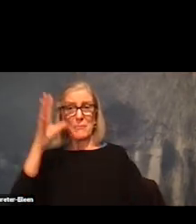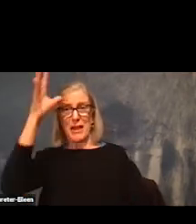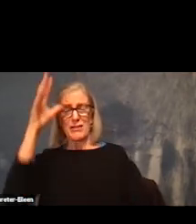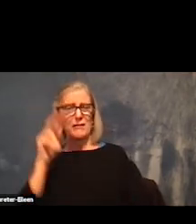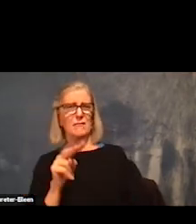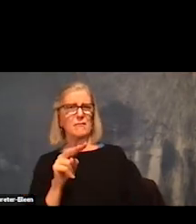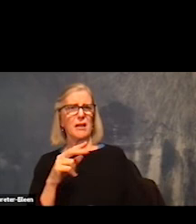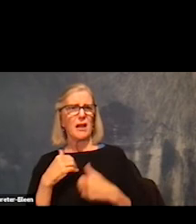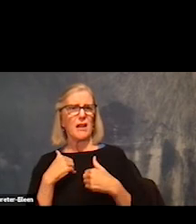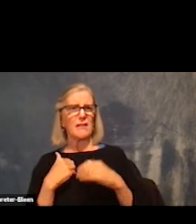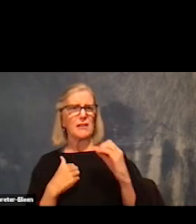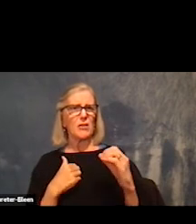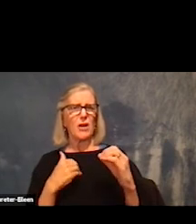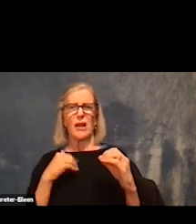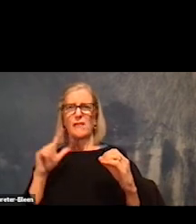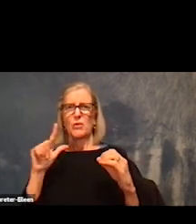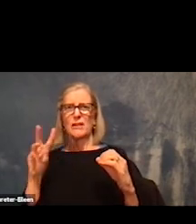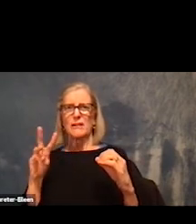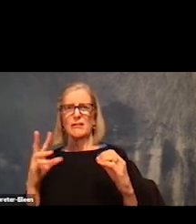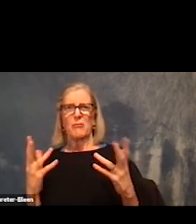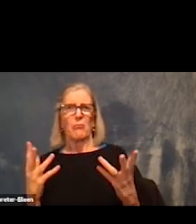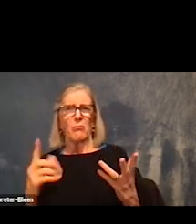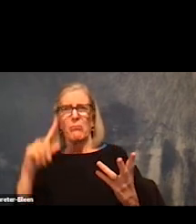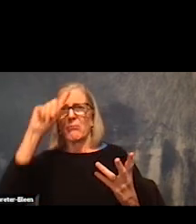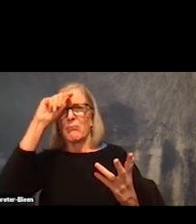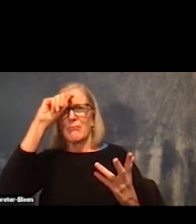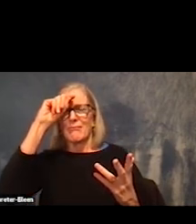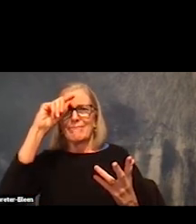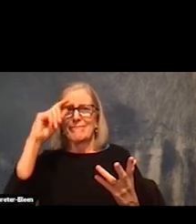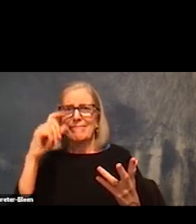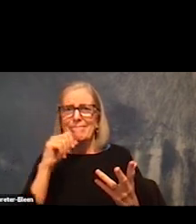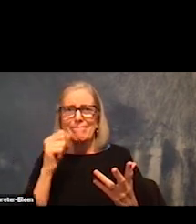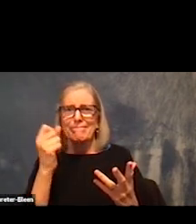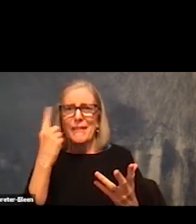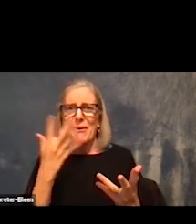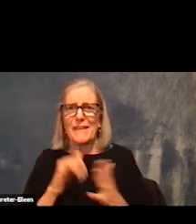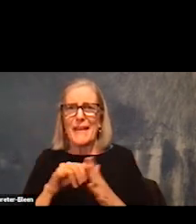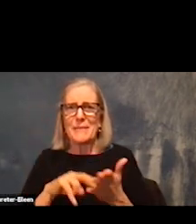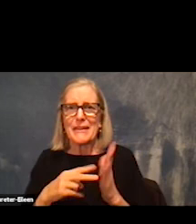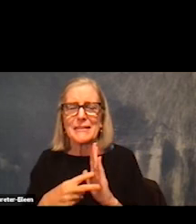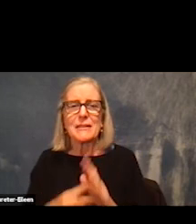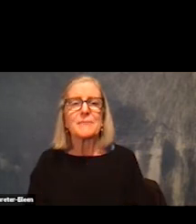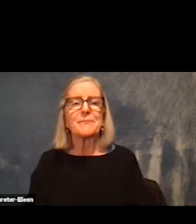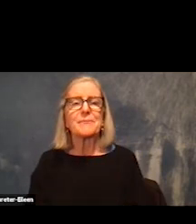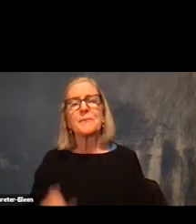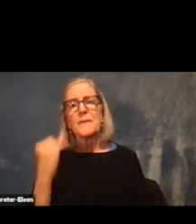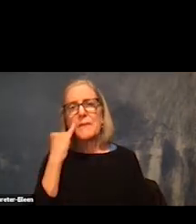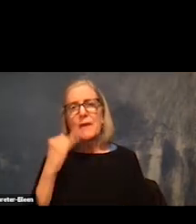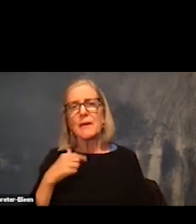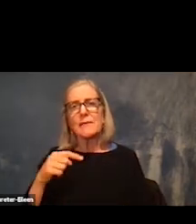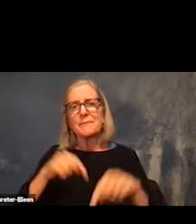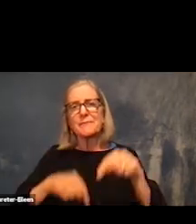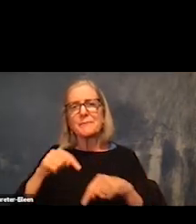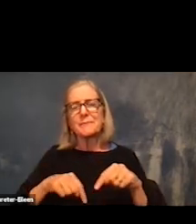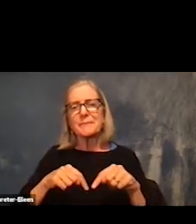0, he has a 26. What does that mean? So suppose I back up and tell you a different